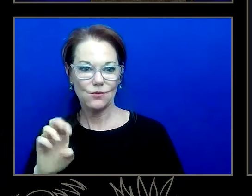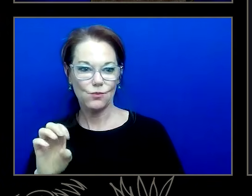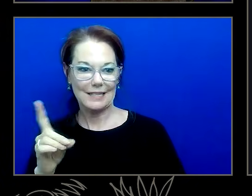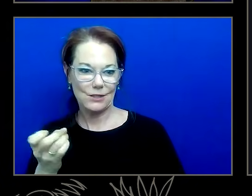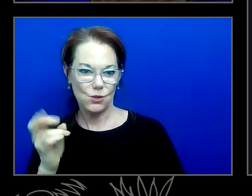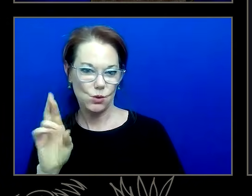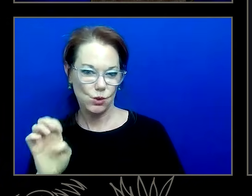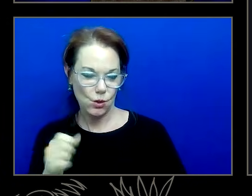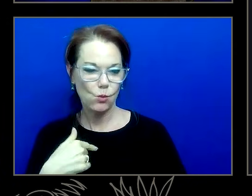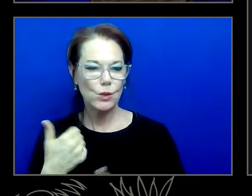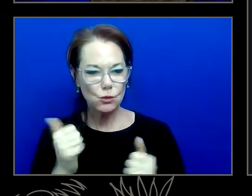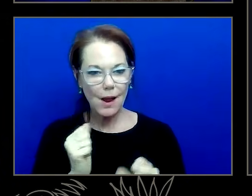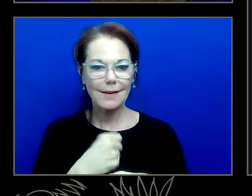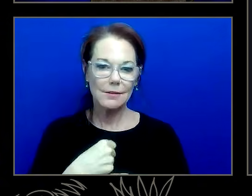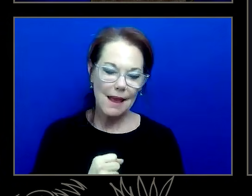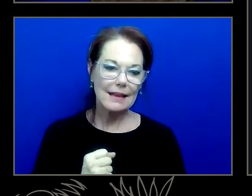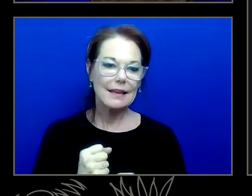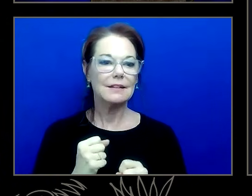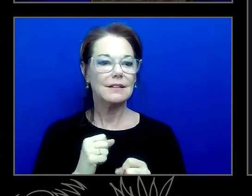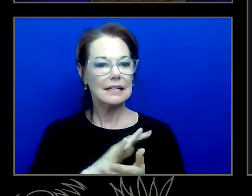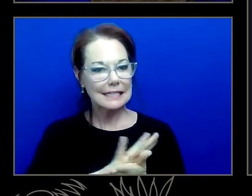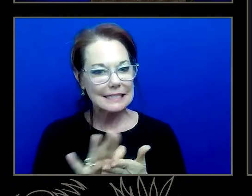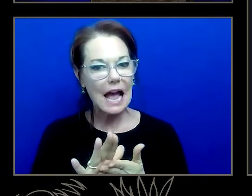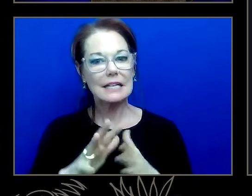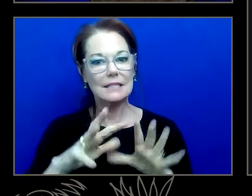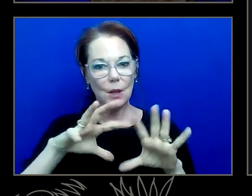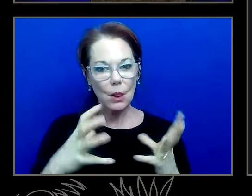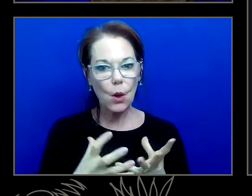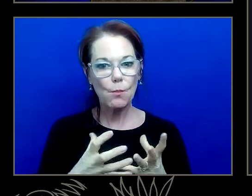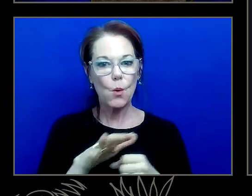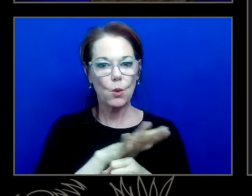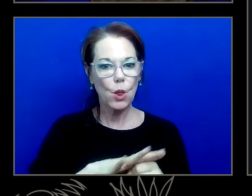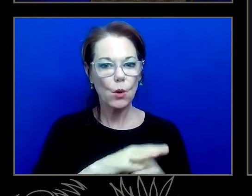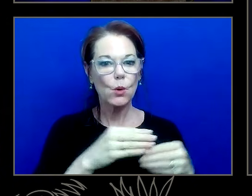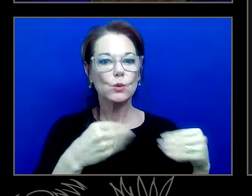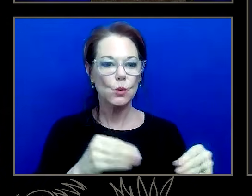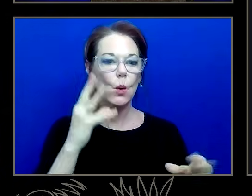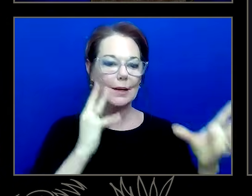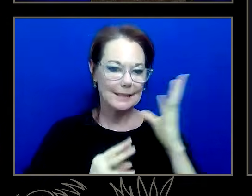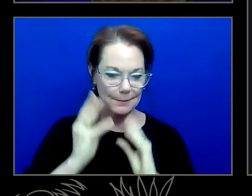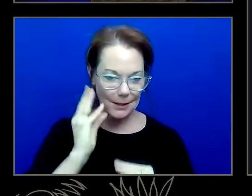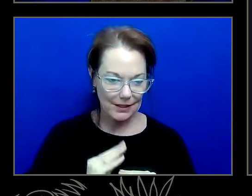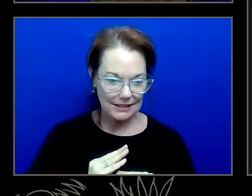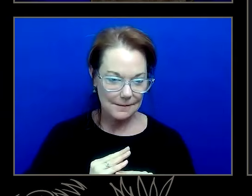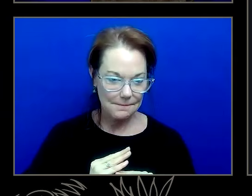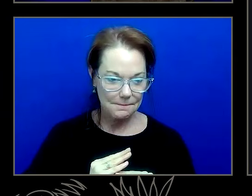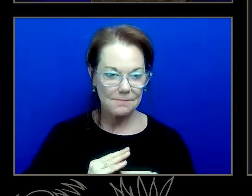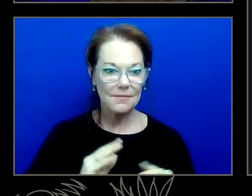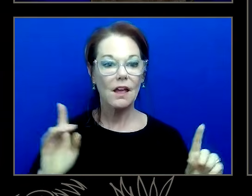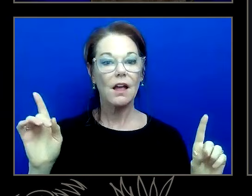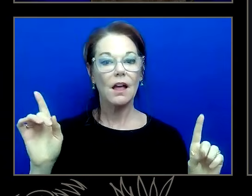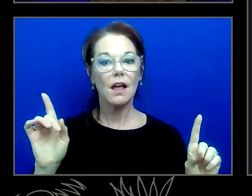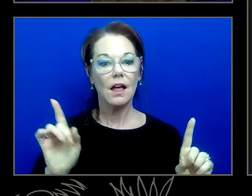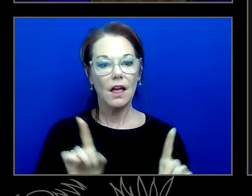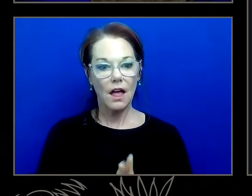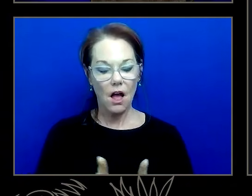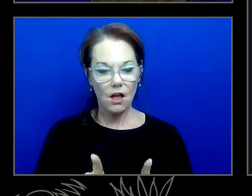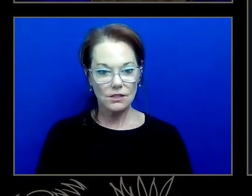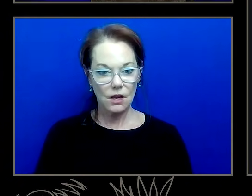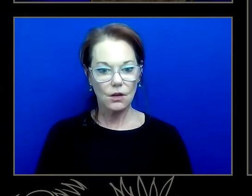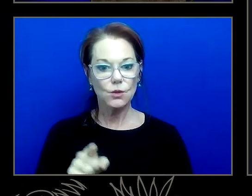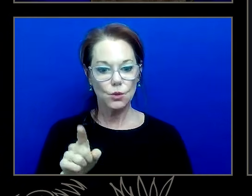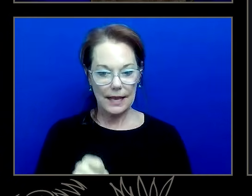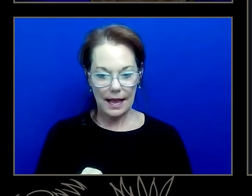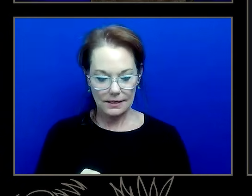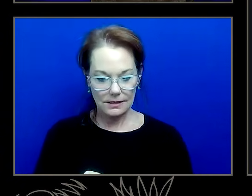make it a nice global or local store experience. And also, you can emit. So essentially, you have